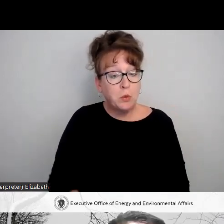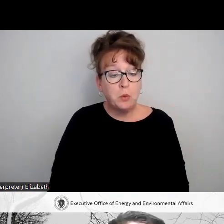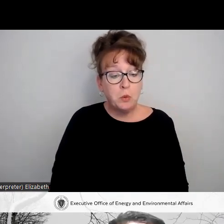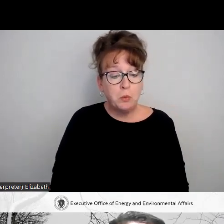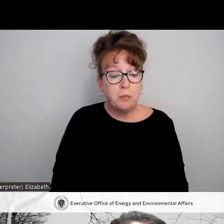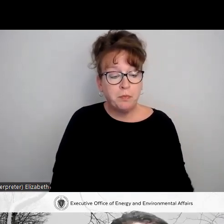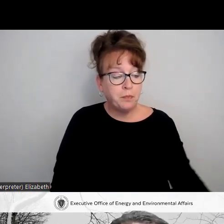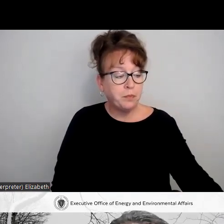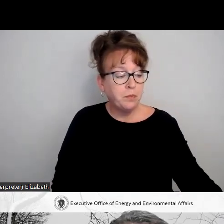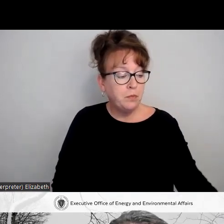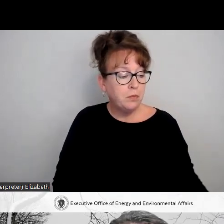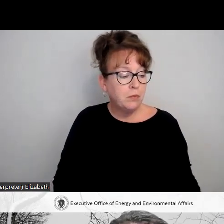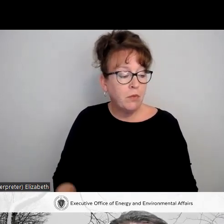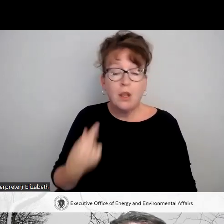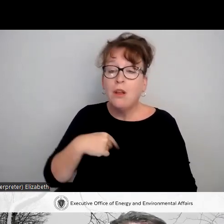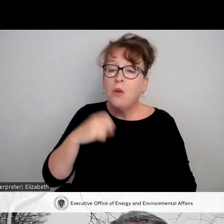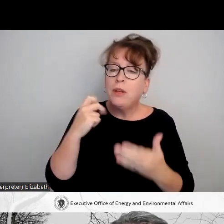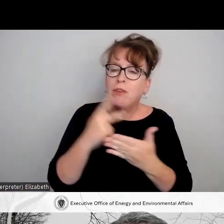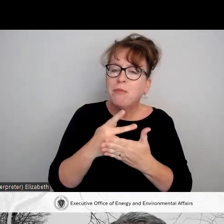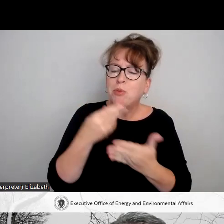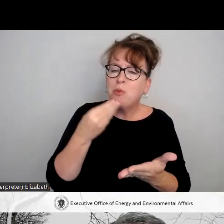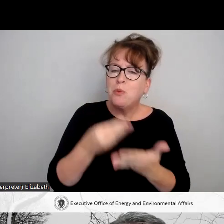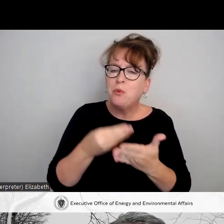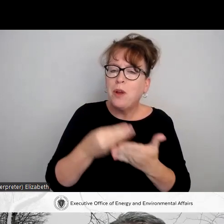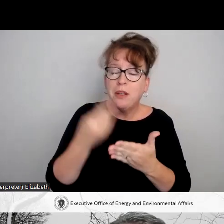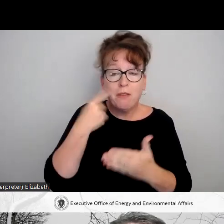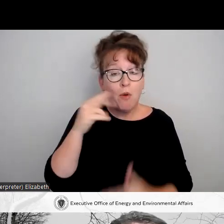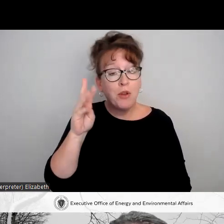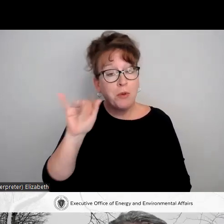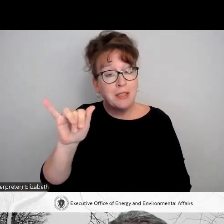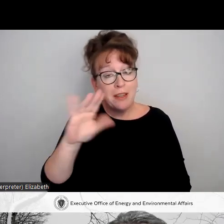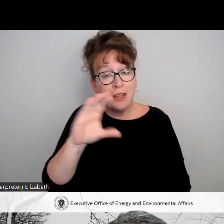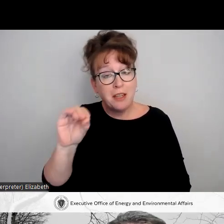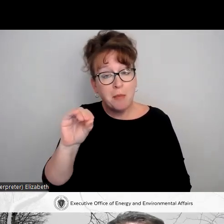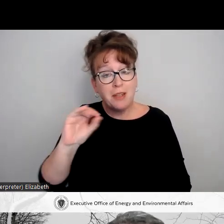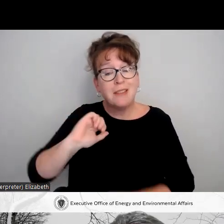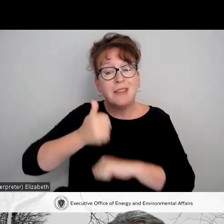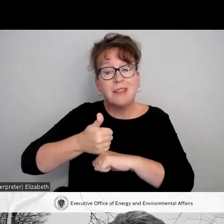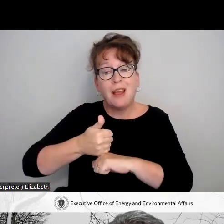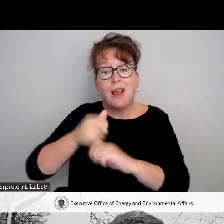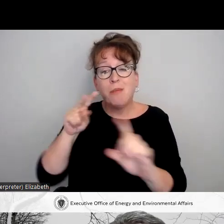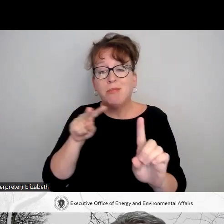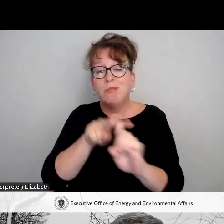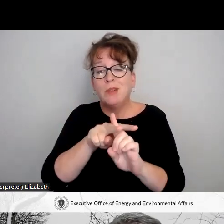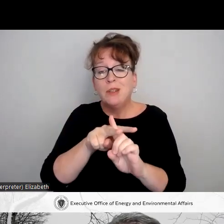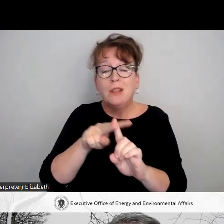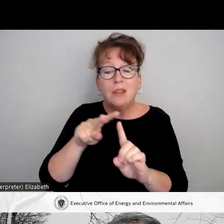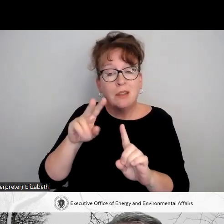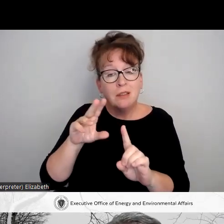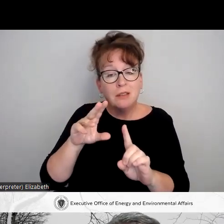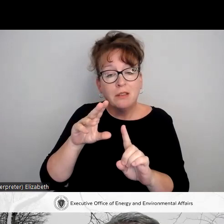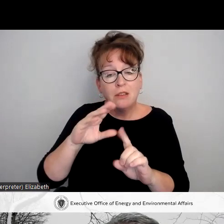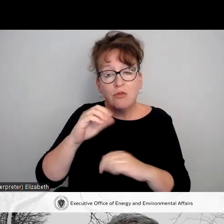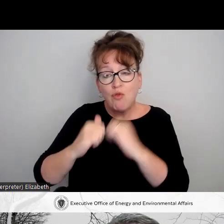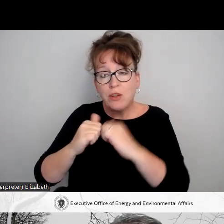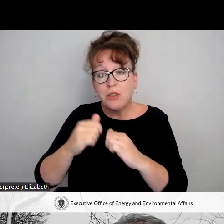We have approved funding for utility companies to create electric vehicle charging infrastructure, specifically in environmental justice